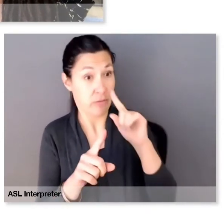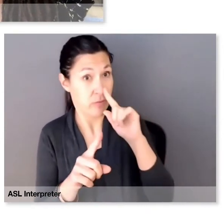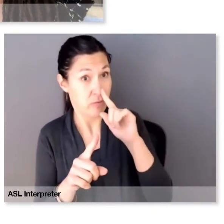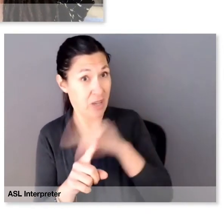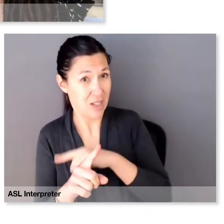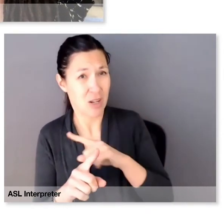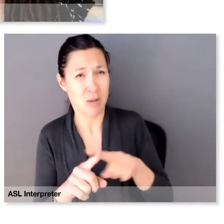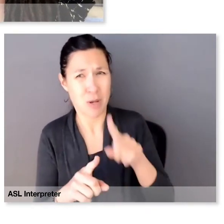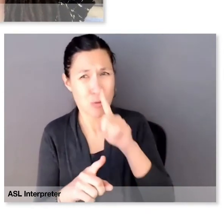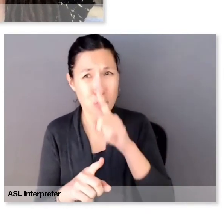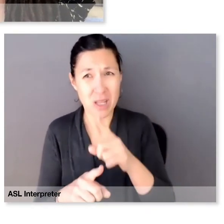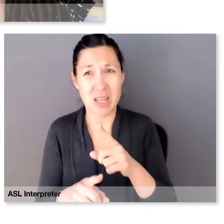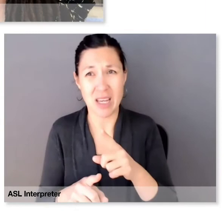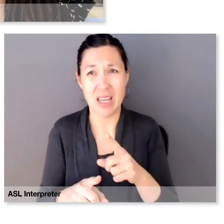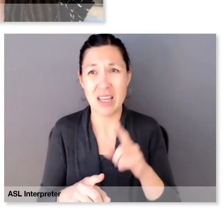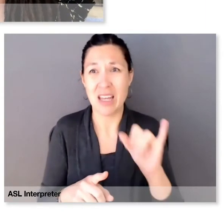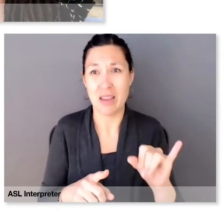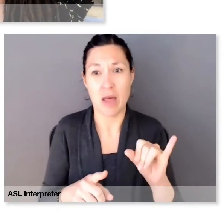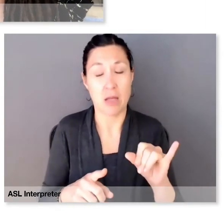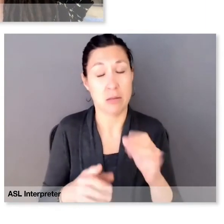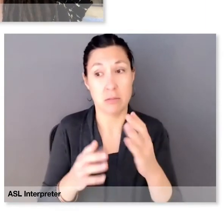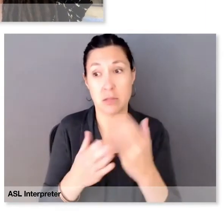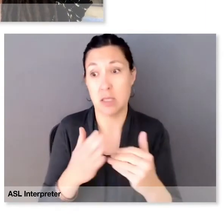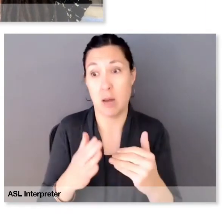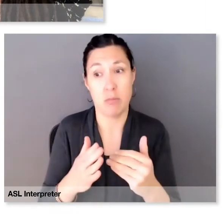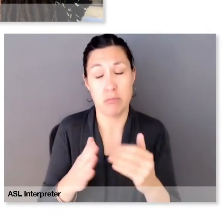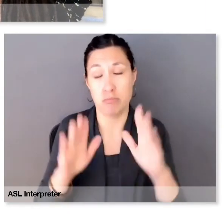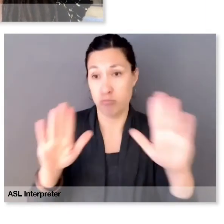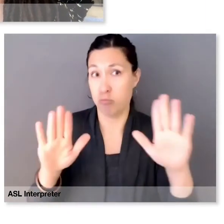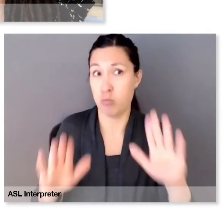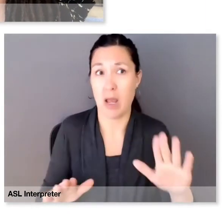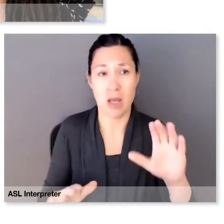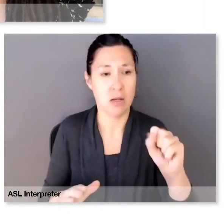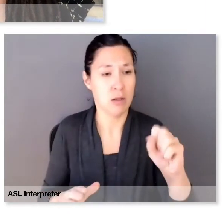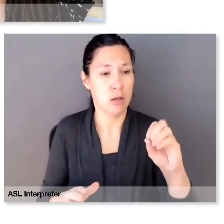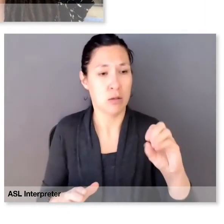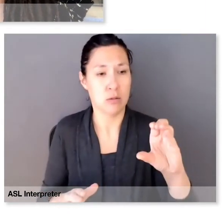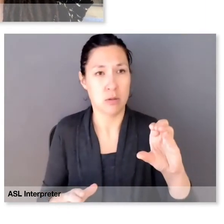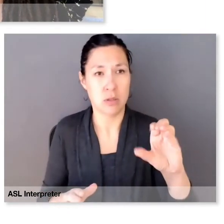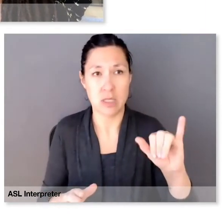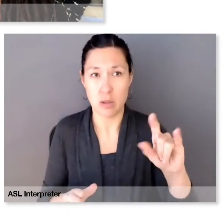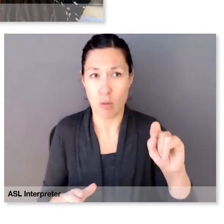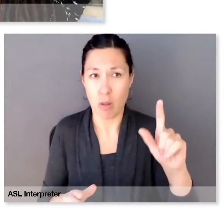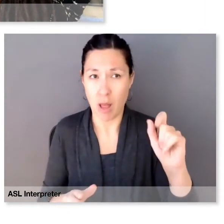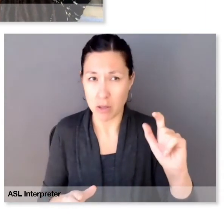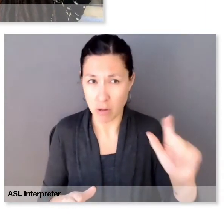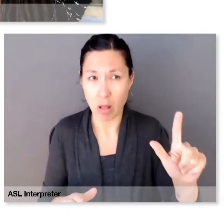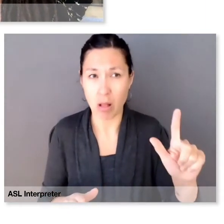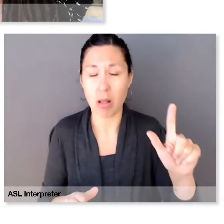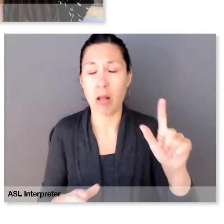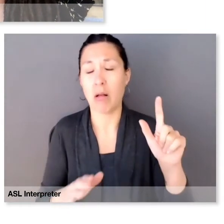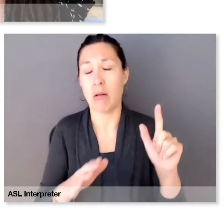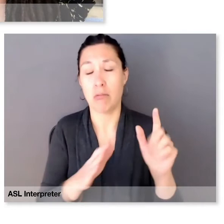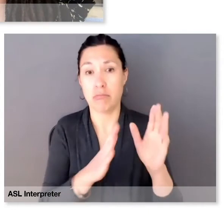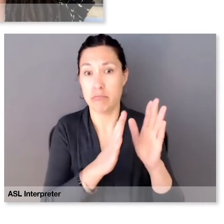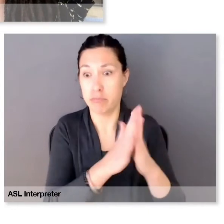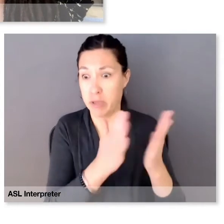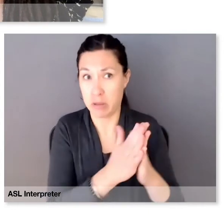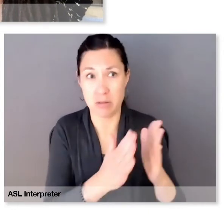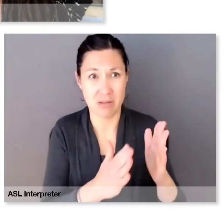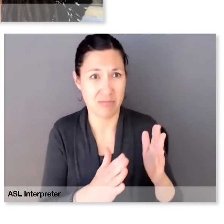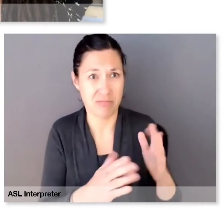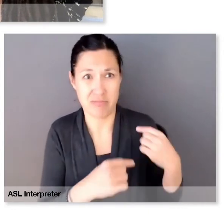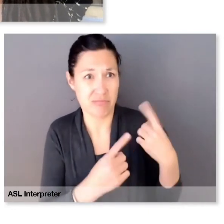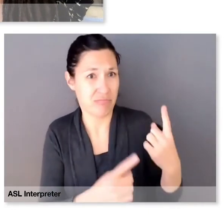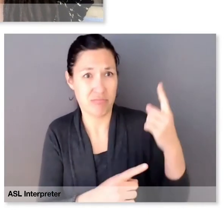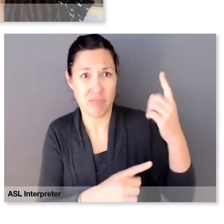great sociological treatises of our time in the last century, precisely because they can evoke